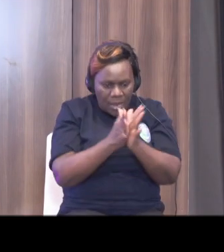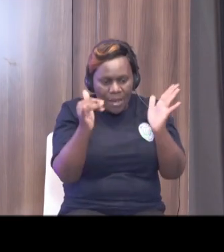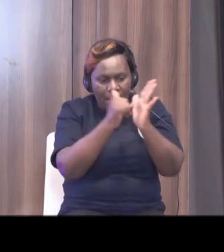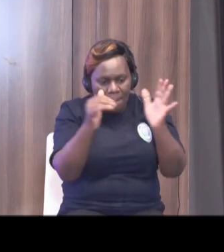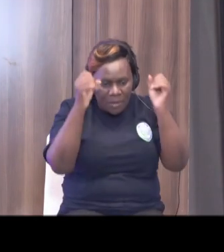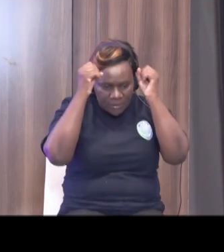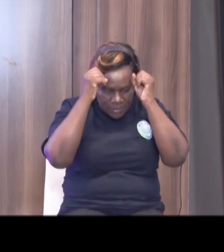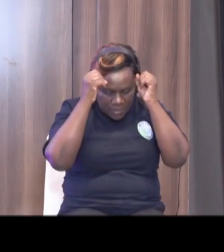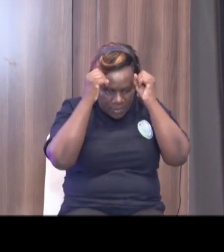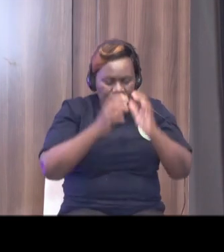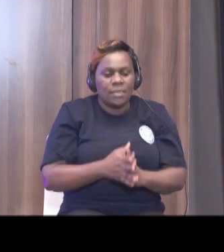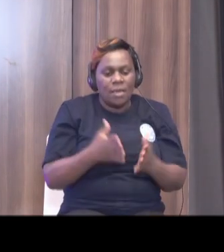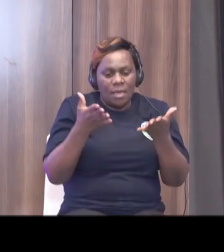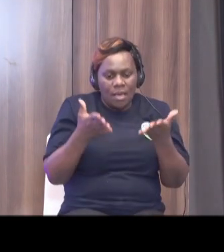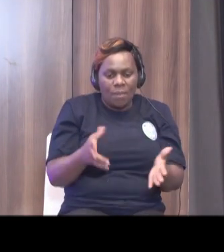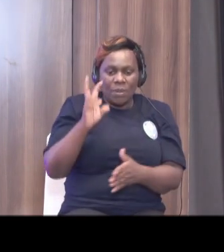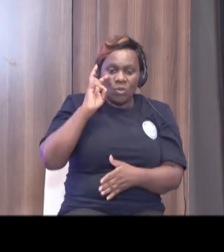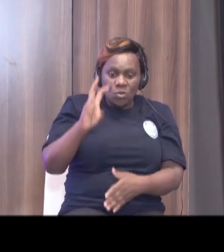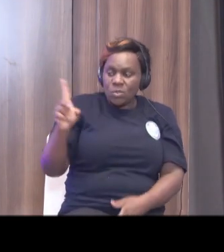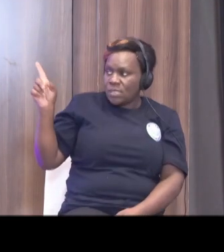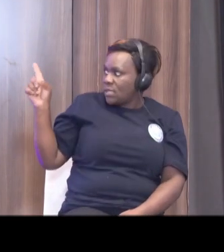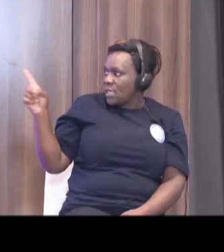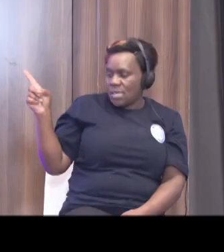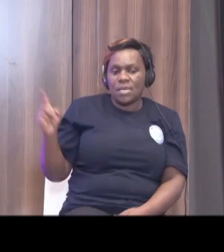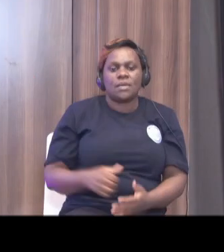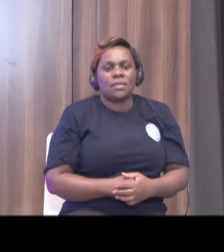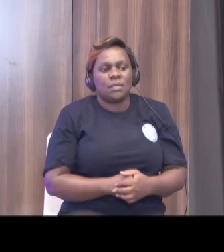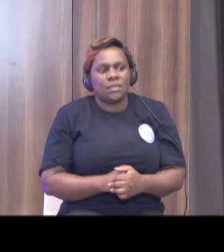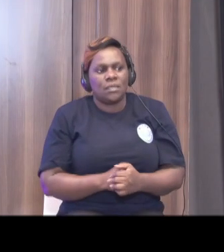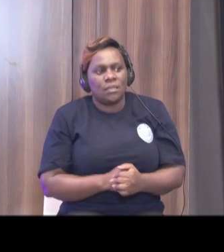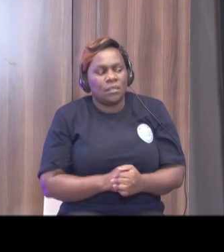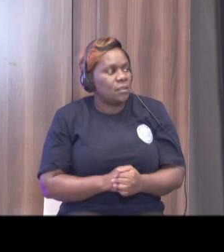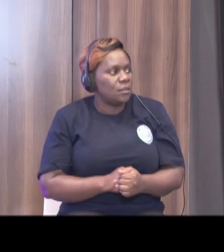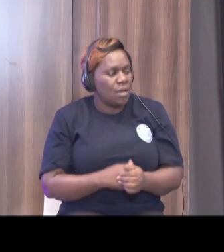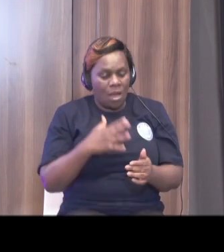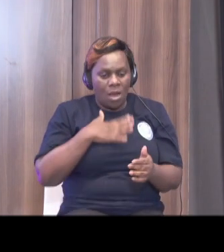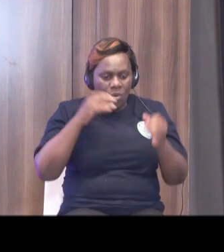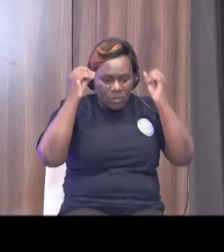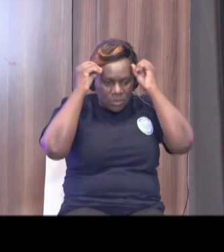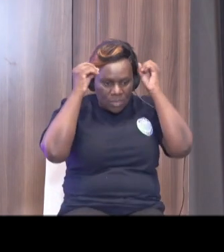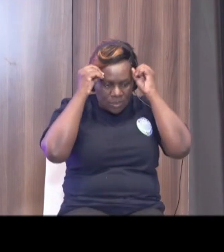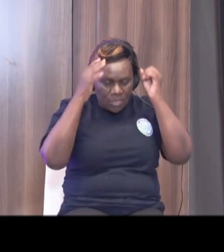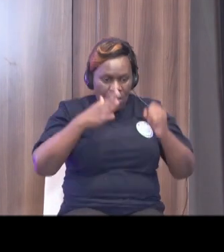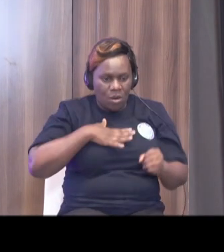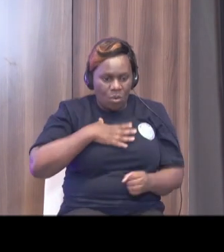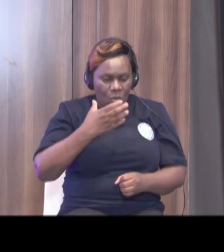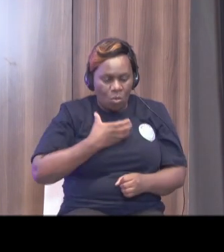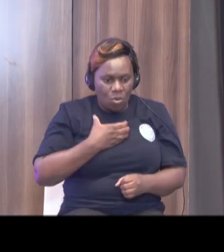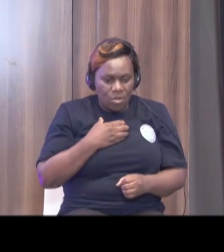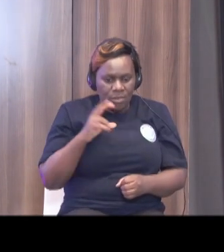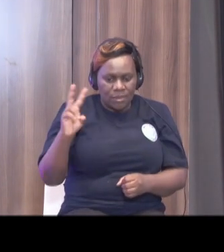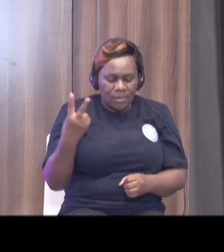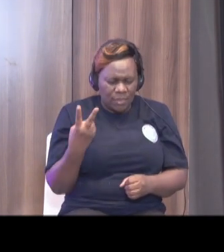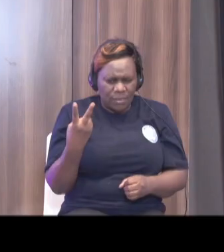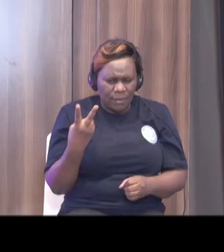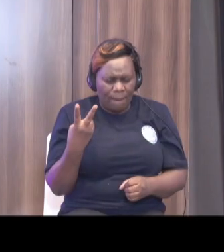studies. And here you can see the main results for them. Our study, the Bernie study, the third one,